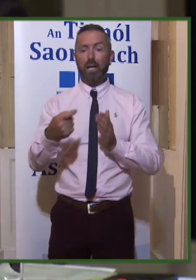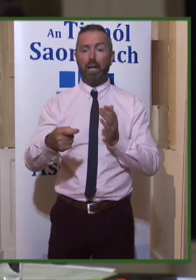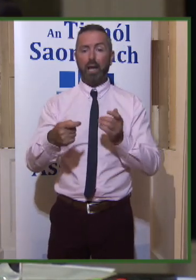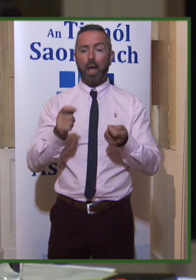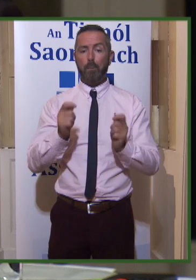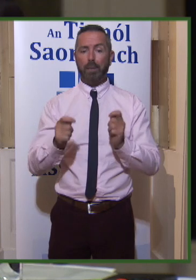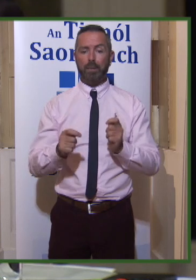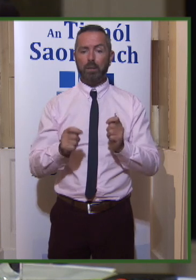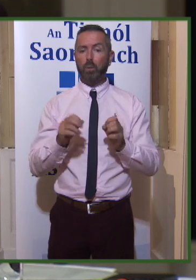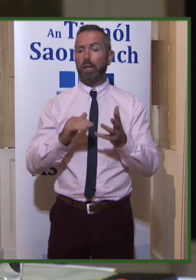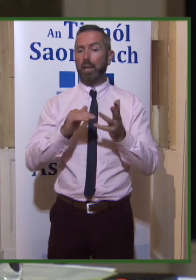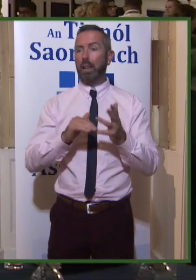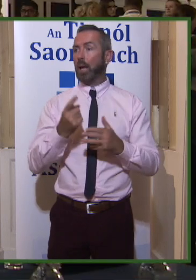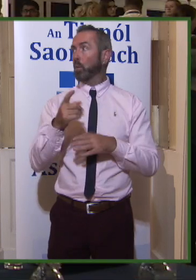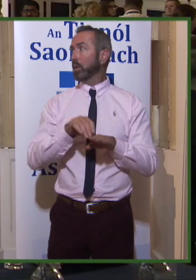4.